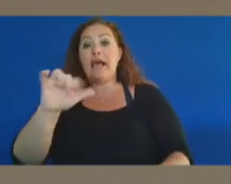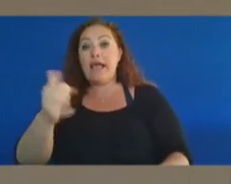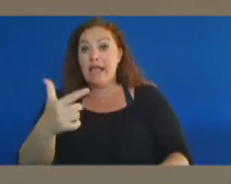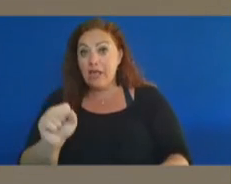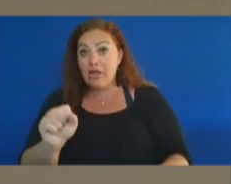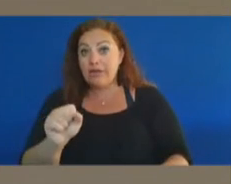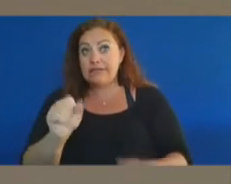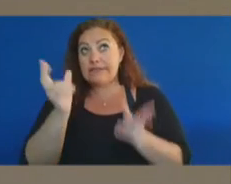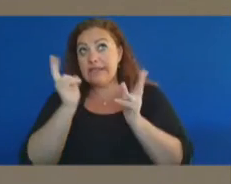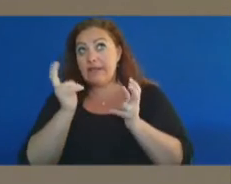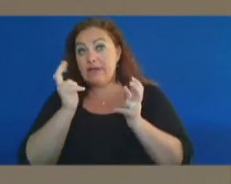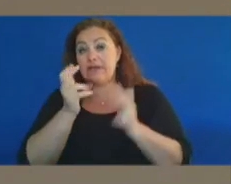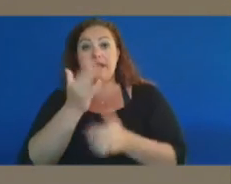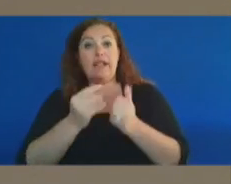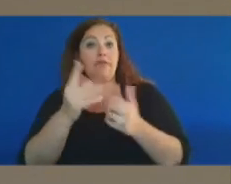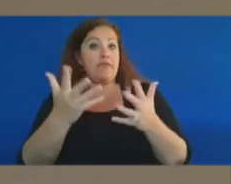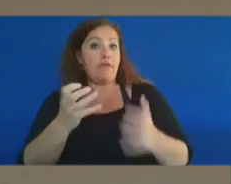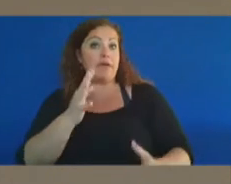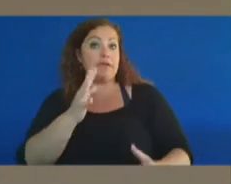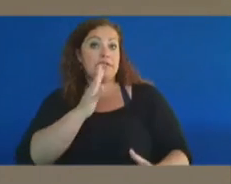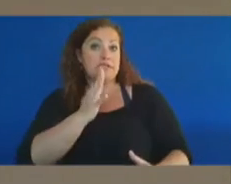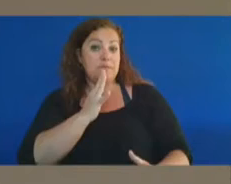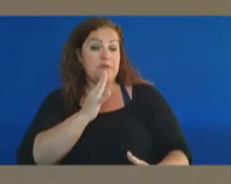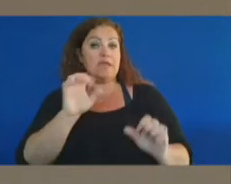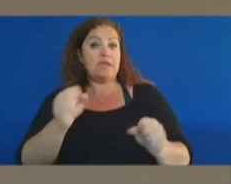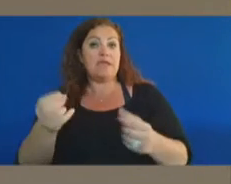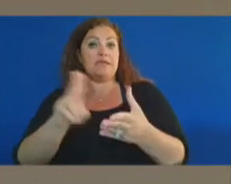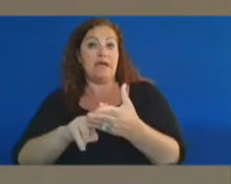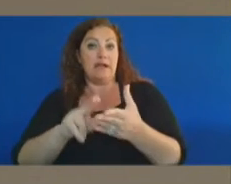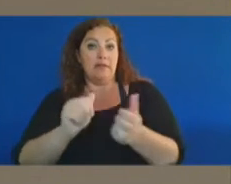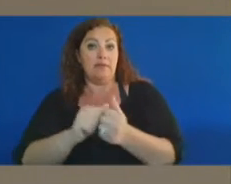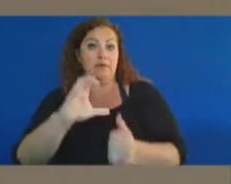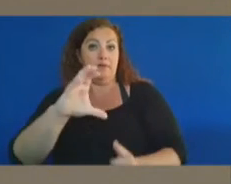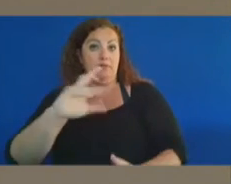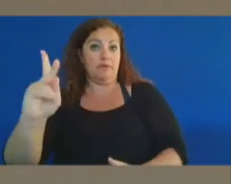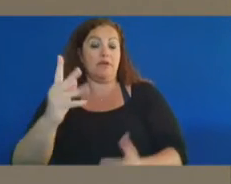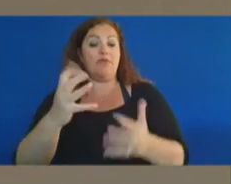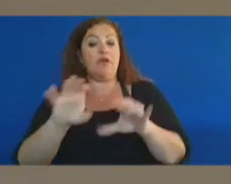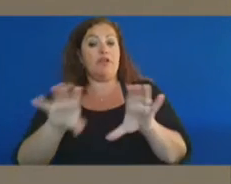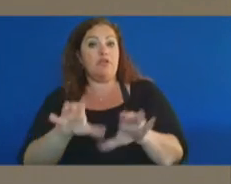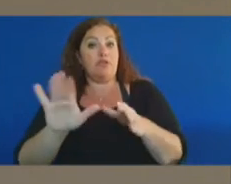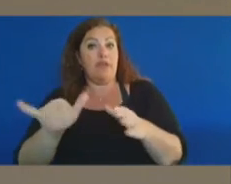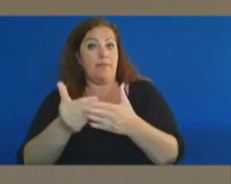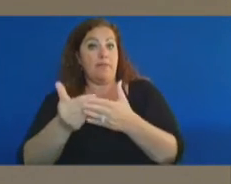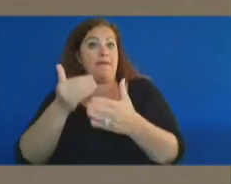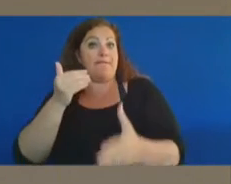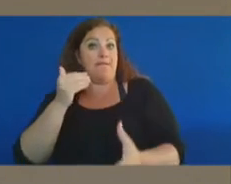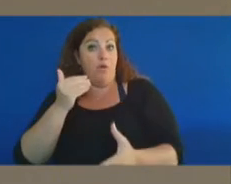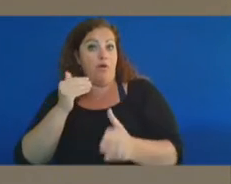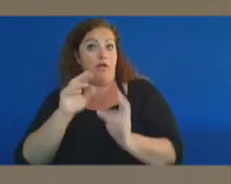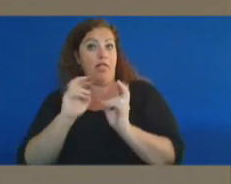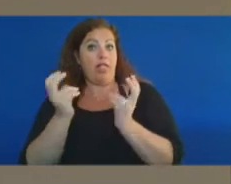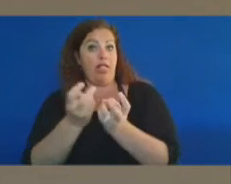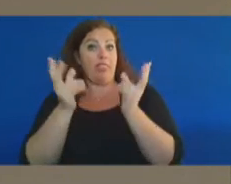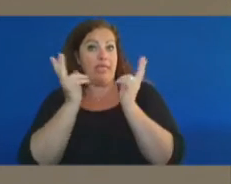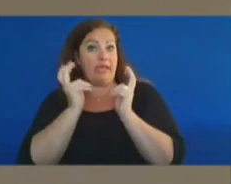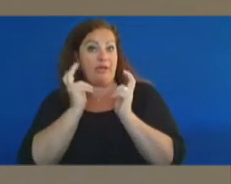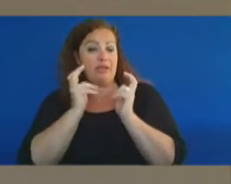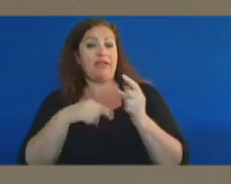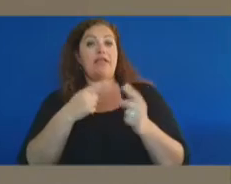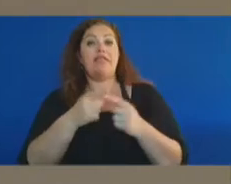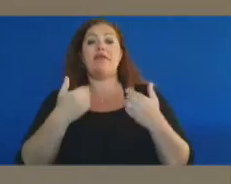asked to um sign up with the clerk um we'd like to do that before the start of the hearing um and then we have the staff do